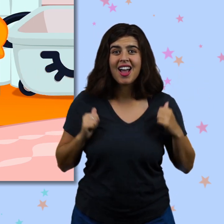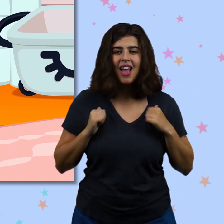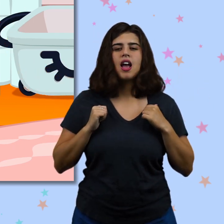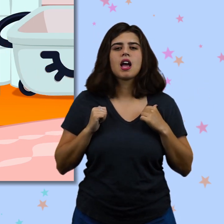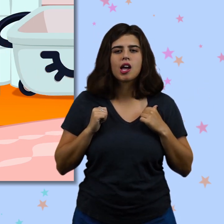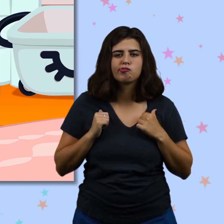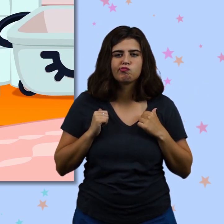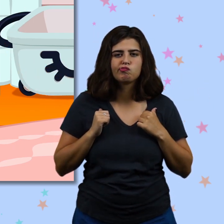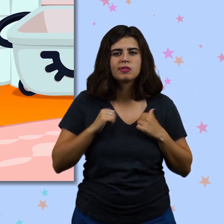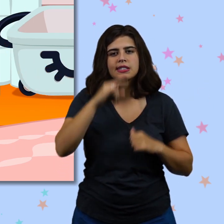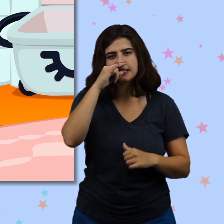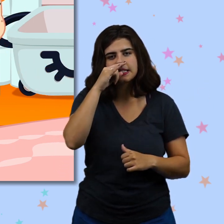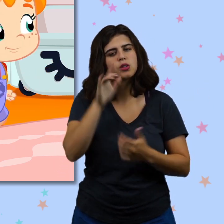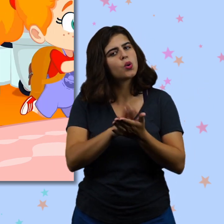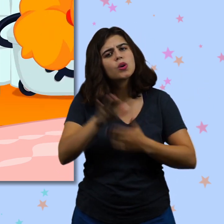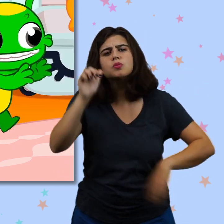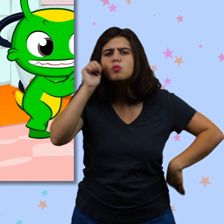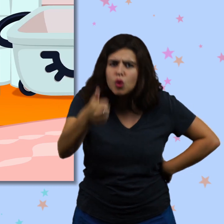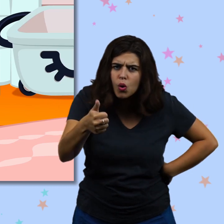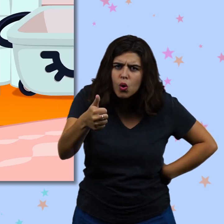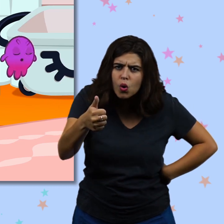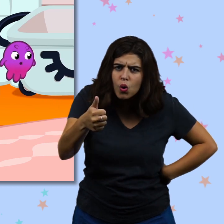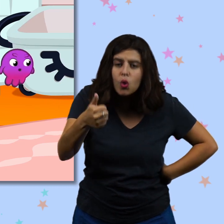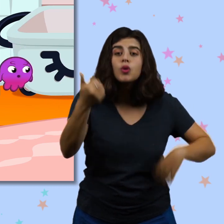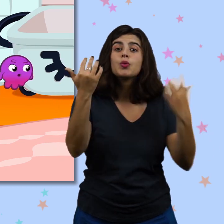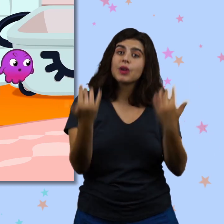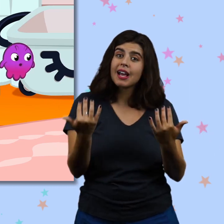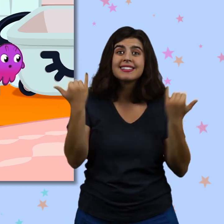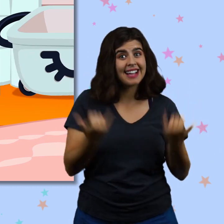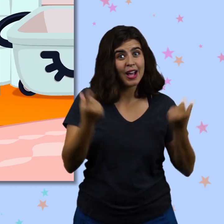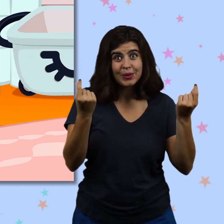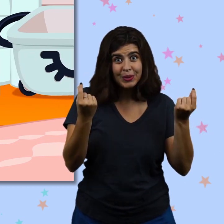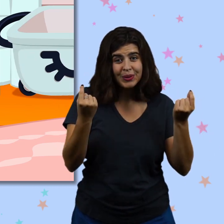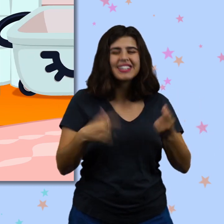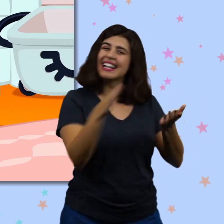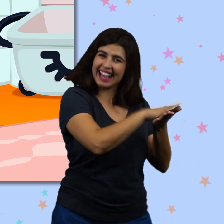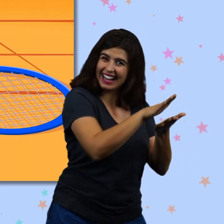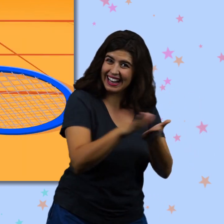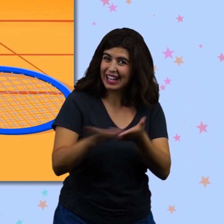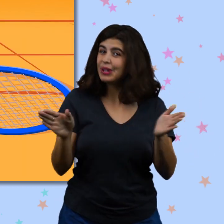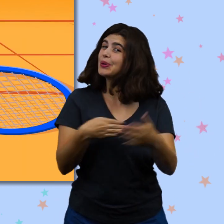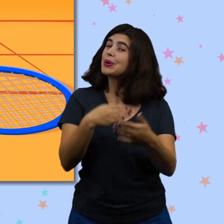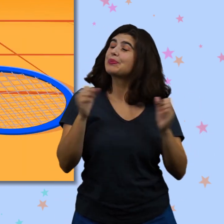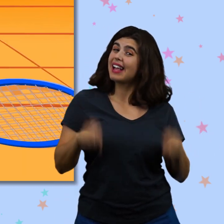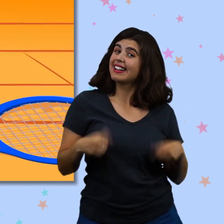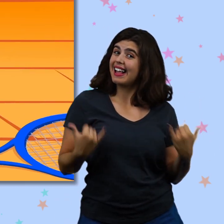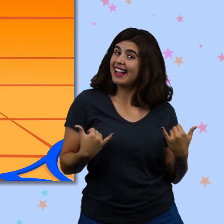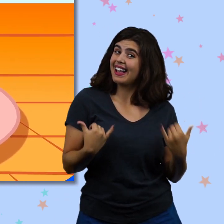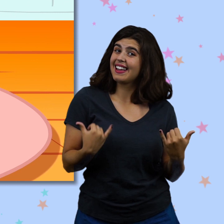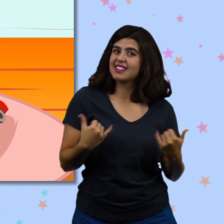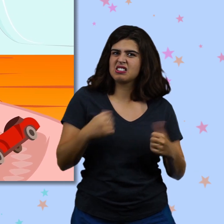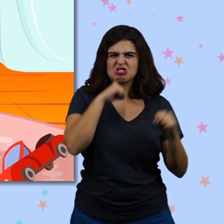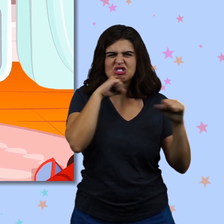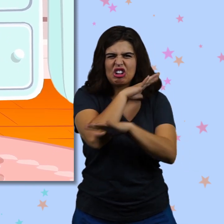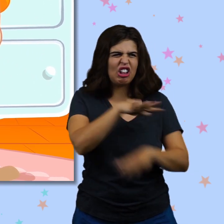school. But kids, school doesn't start until tomorrow. So you have plenty of time to tidy up